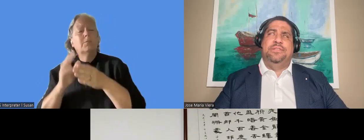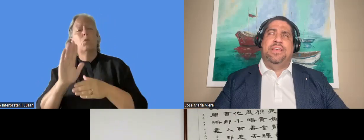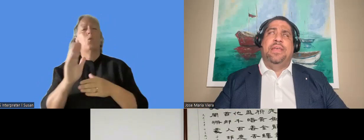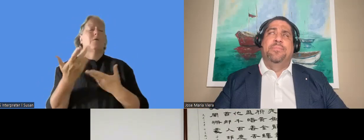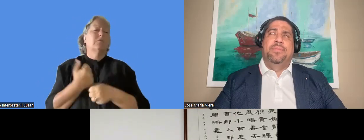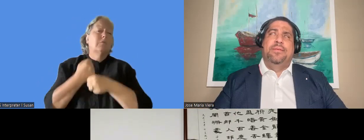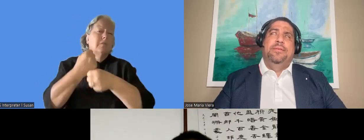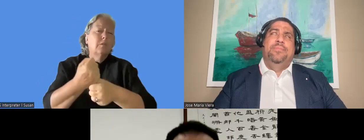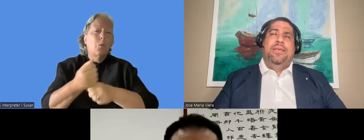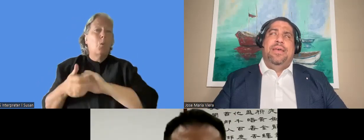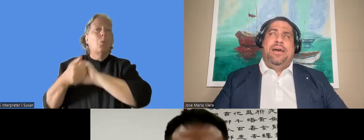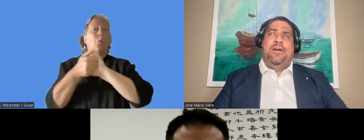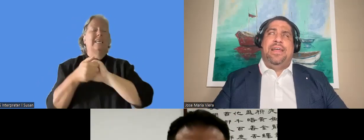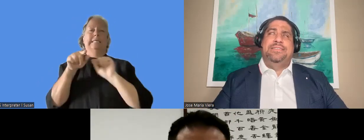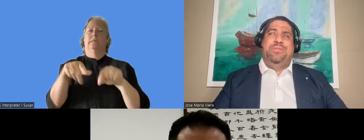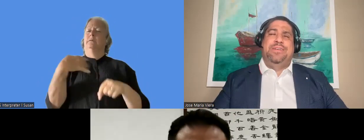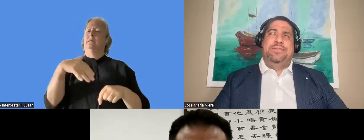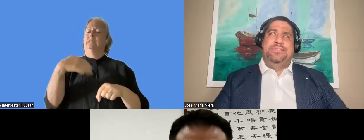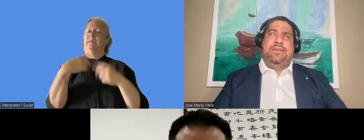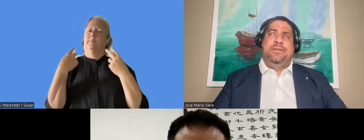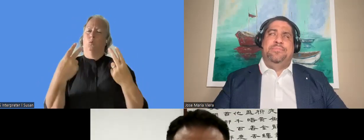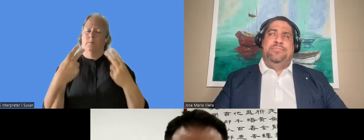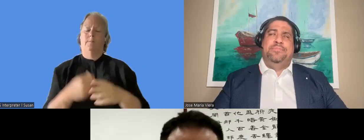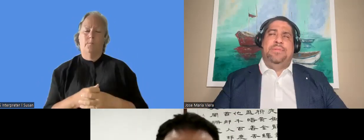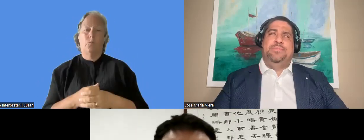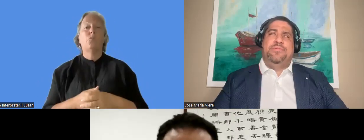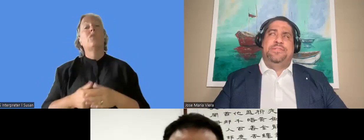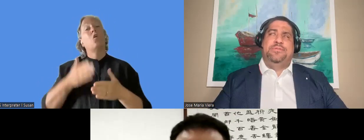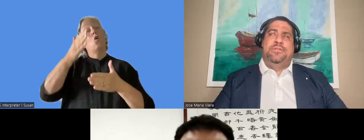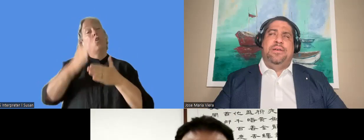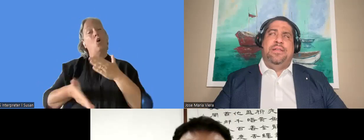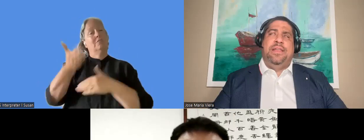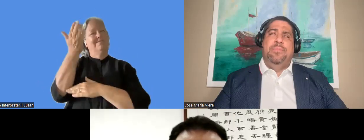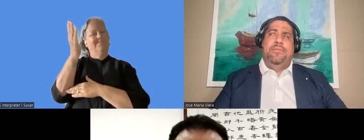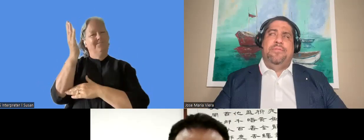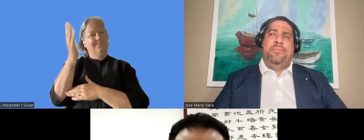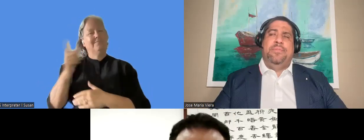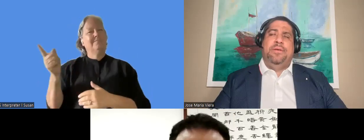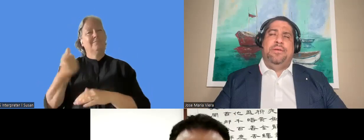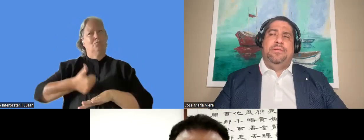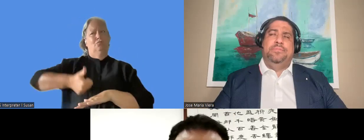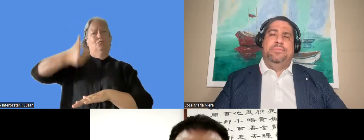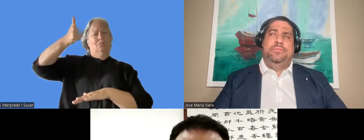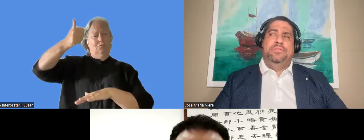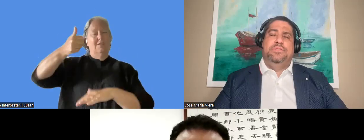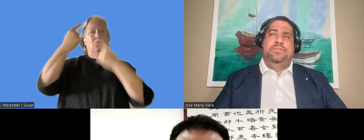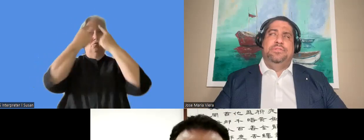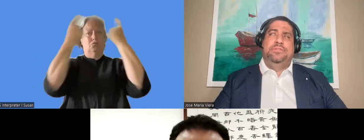organizations is key. Our last speaker is Professor Lim from